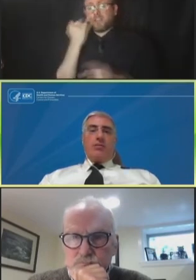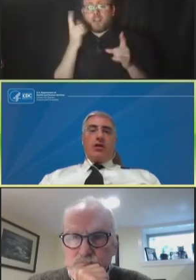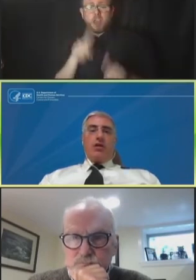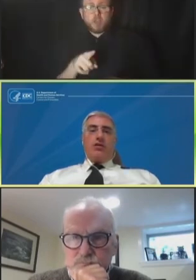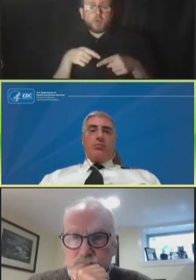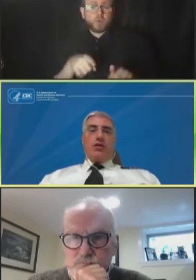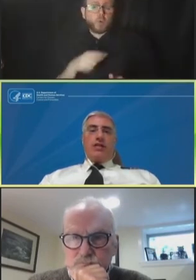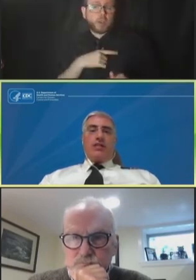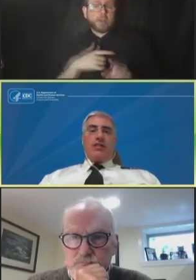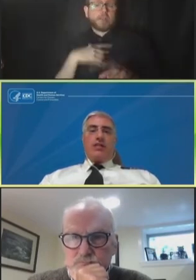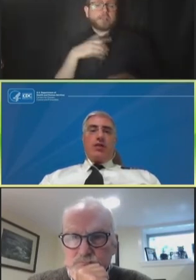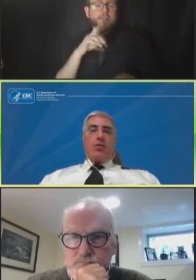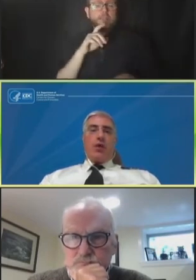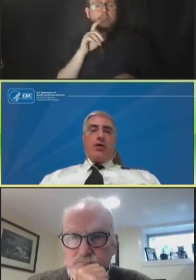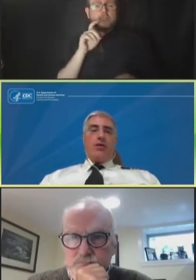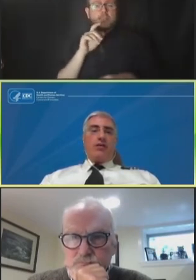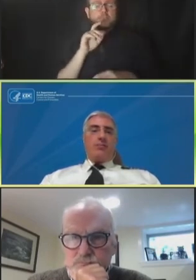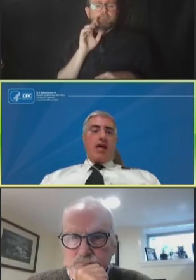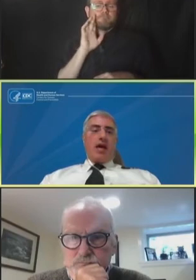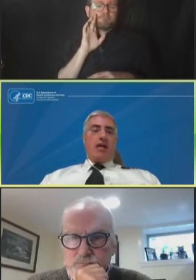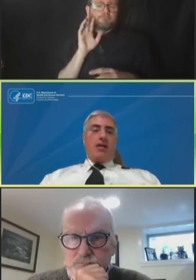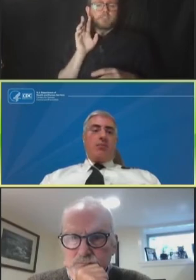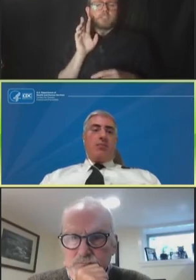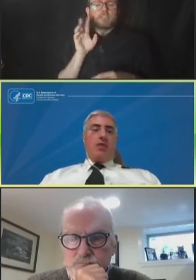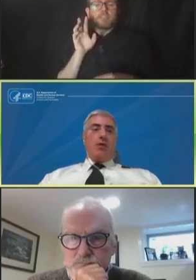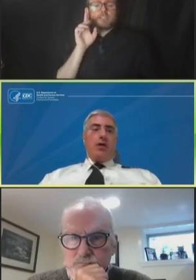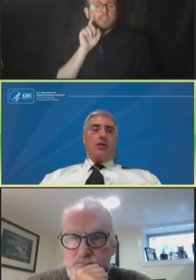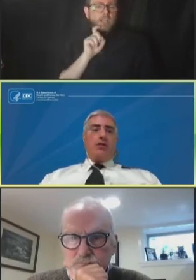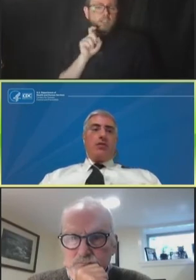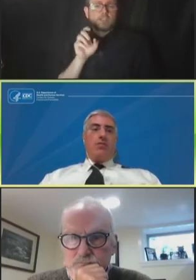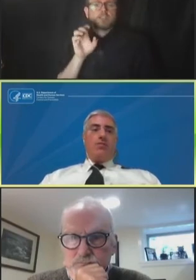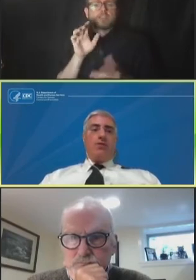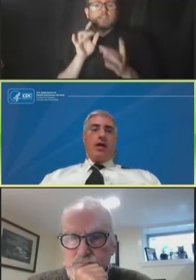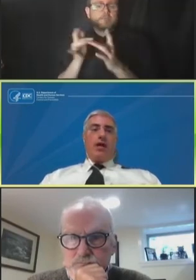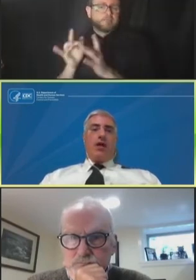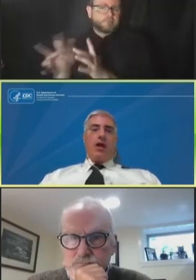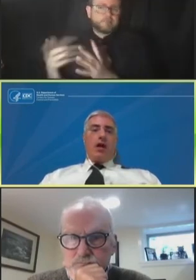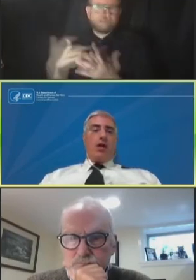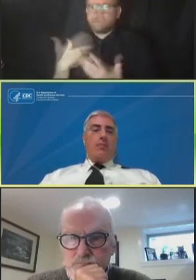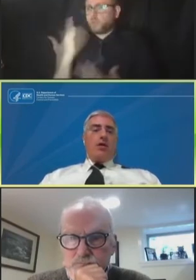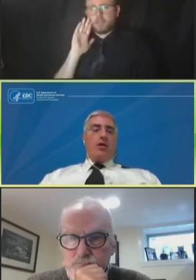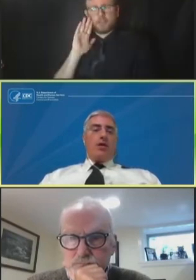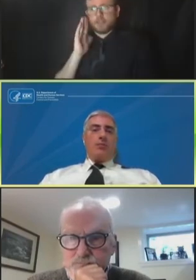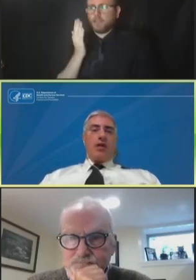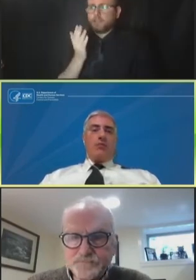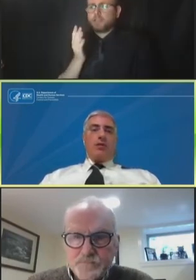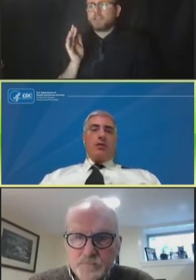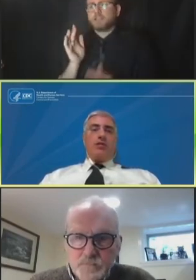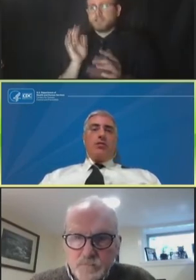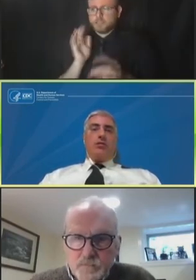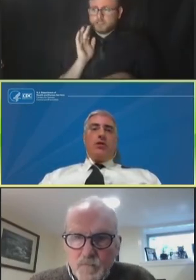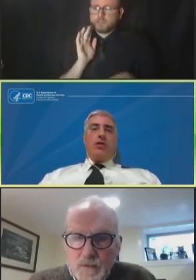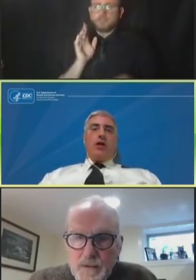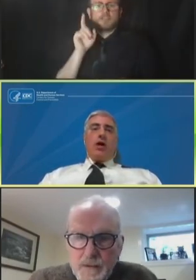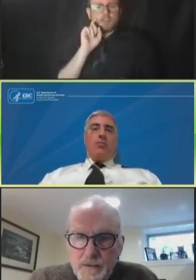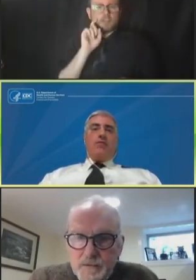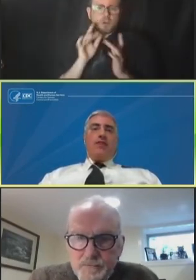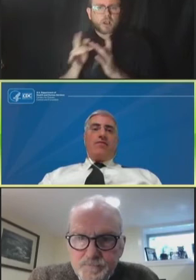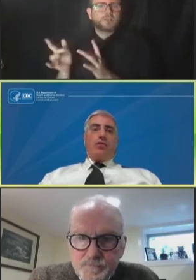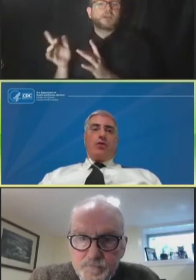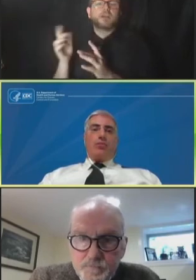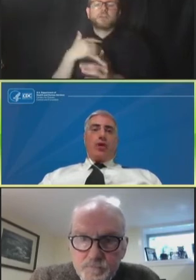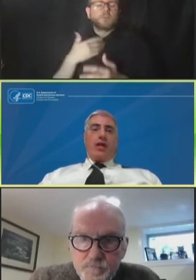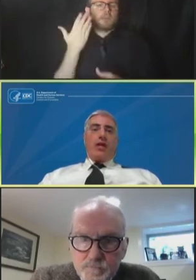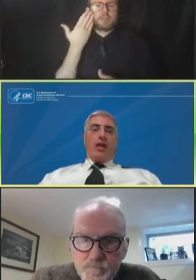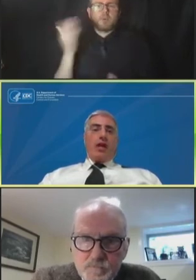little bit hard to predict, where this may end up. But we are still hopeful that there is the possibility to prevent